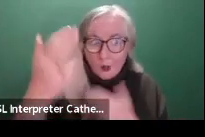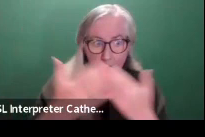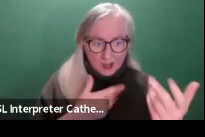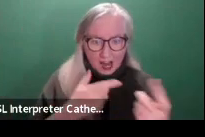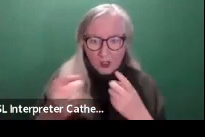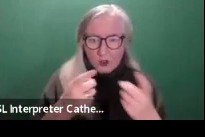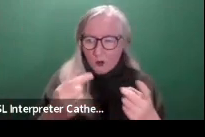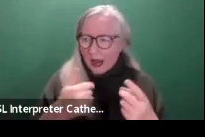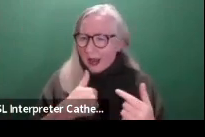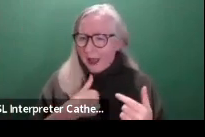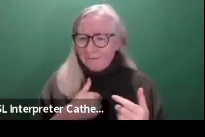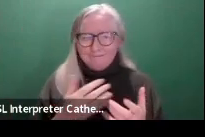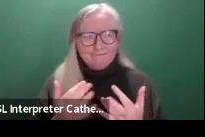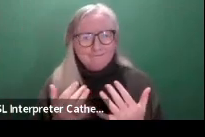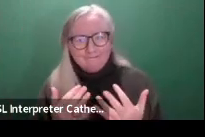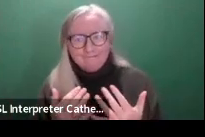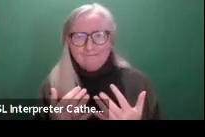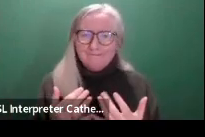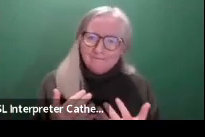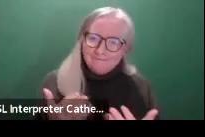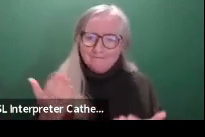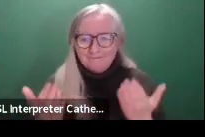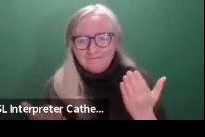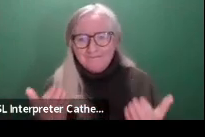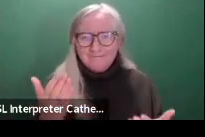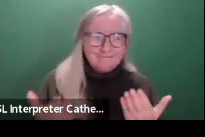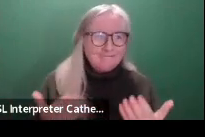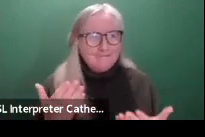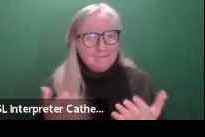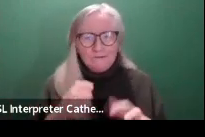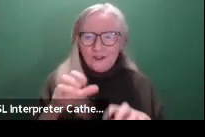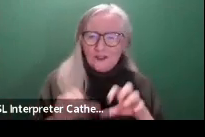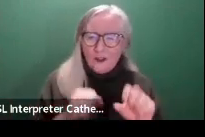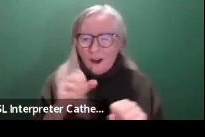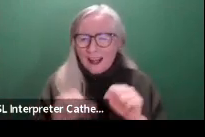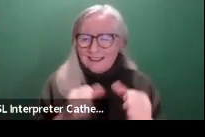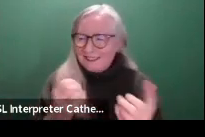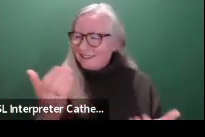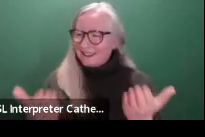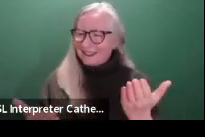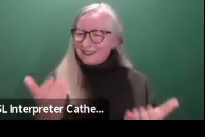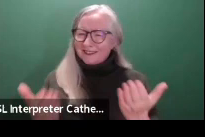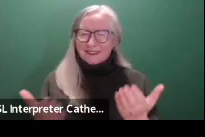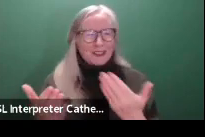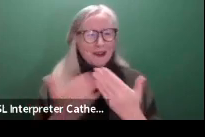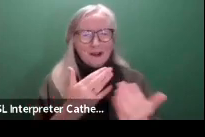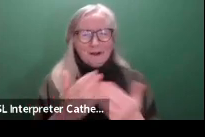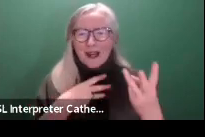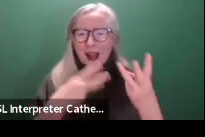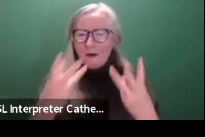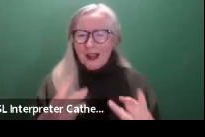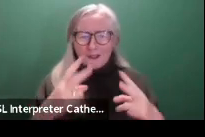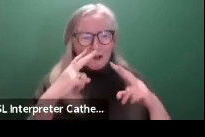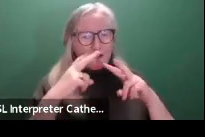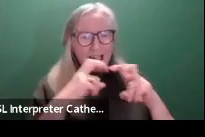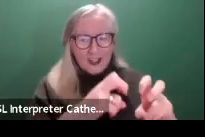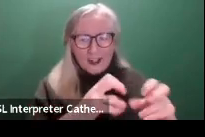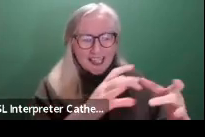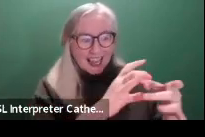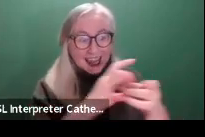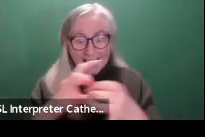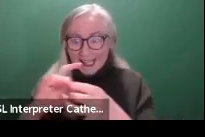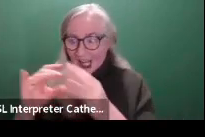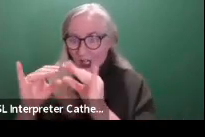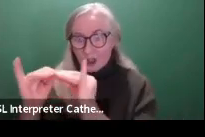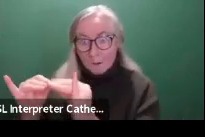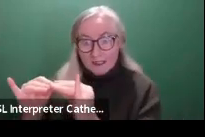found myself a little bit kind of struggling to think what I wanted to research in terms of interpreting. And that was,